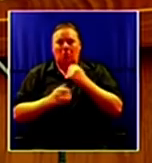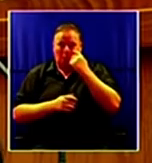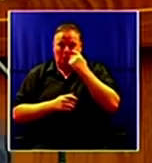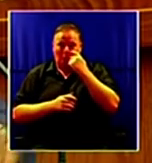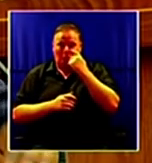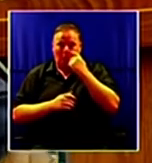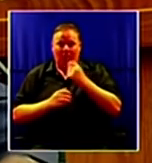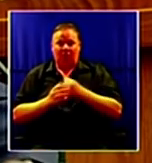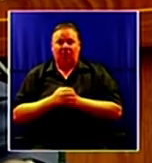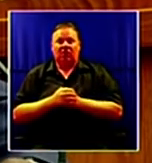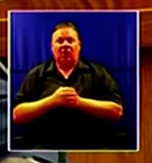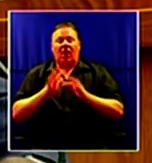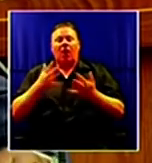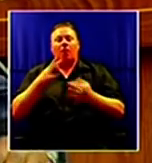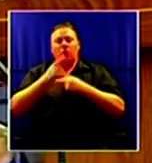Let me repeat.